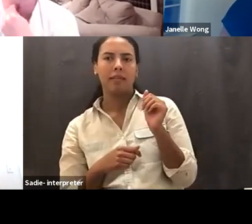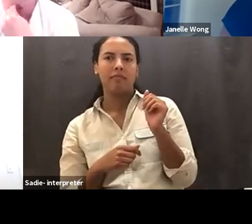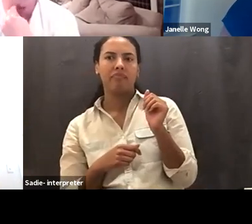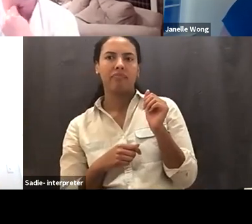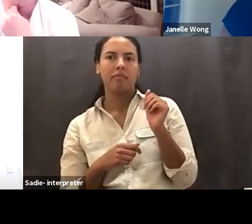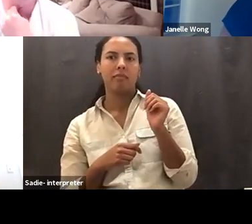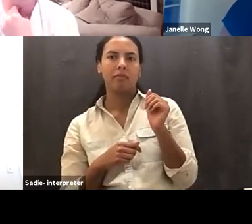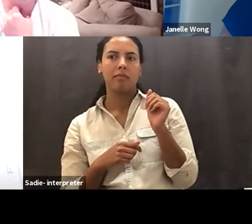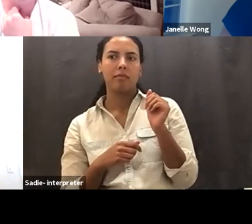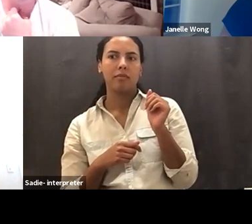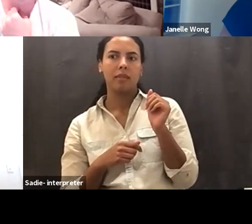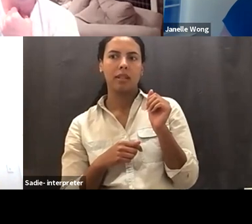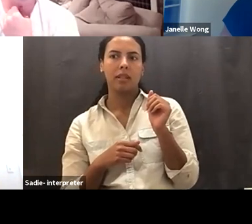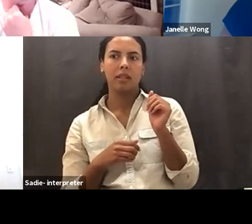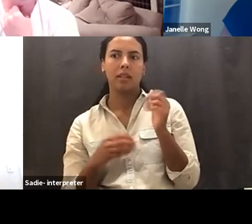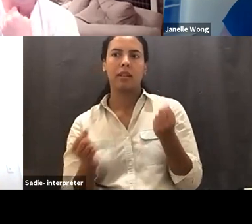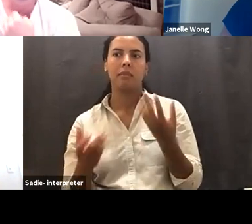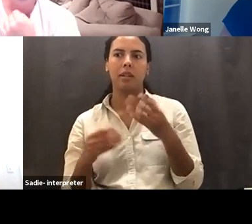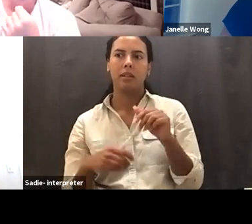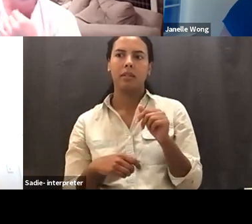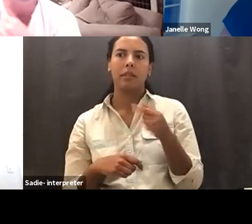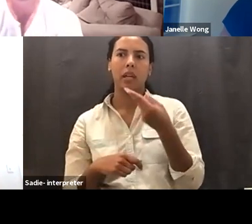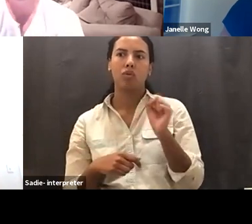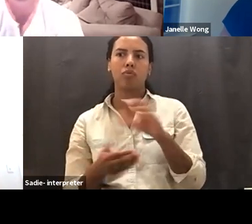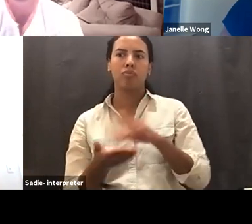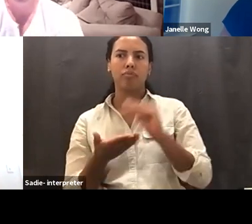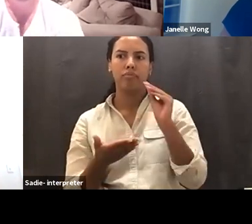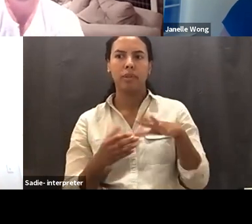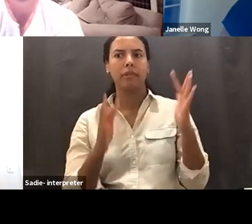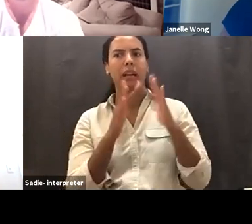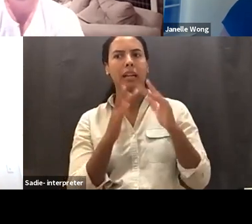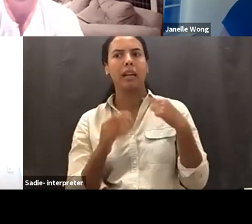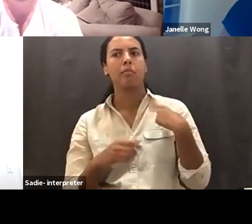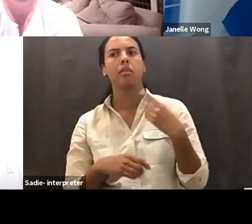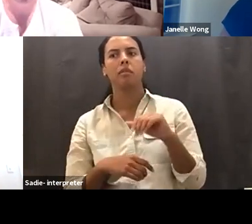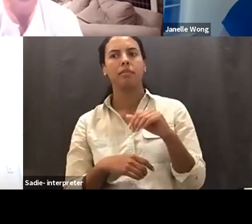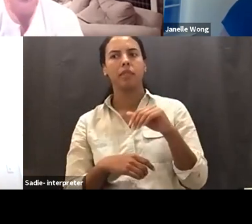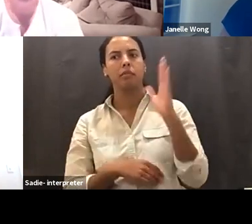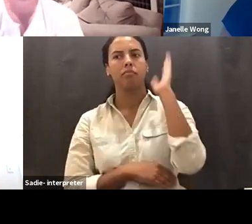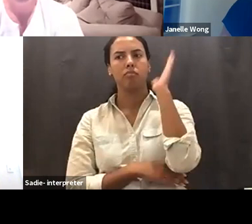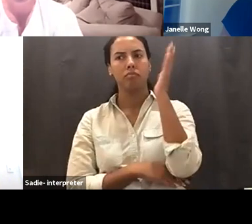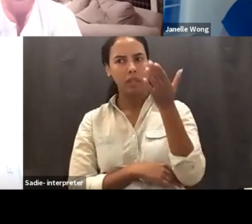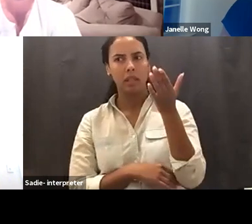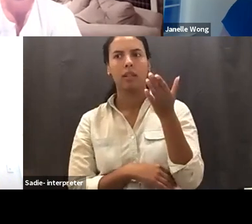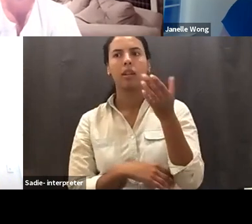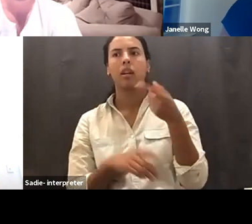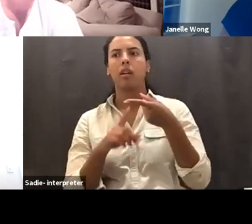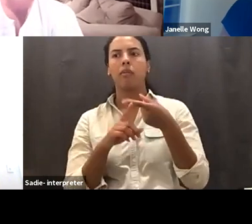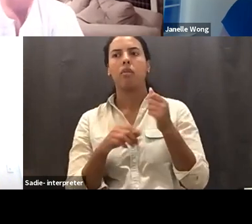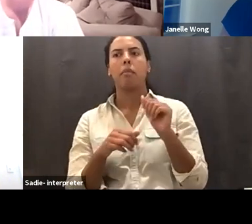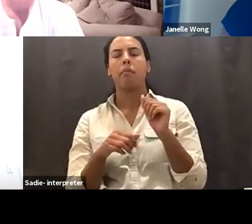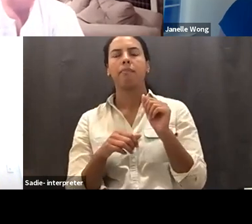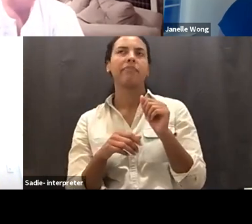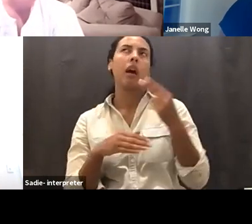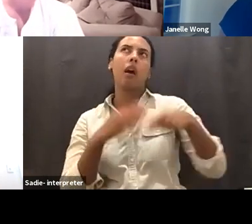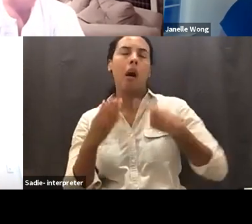the extent that we can support younger people who are actually doing this work on the ground, to me, that's a great place to put in our efforts. And